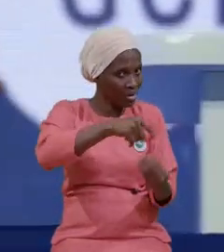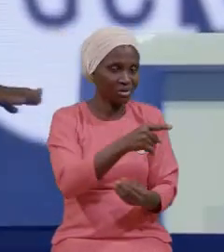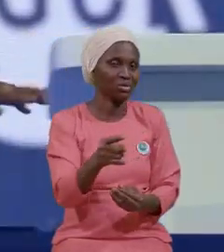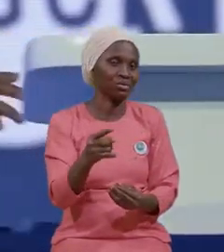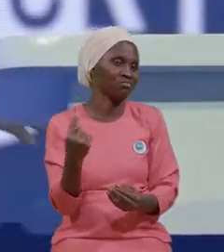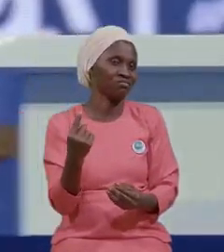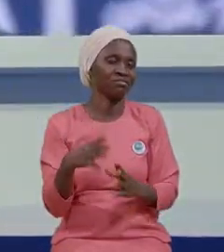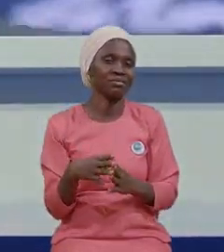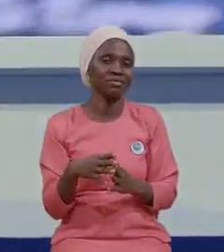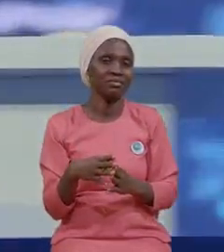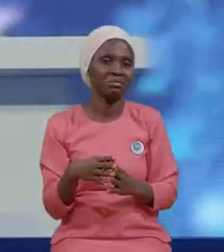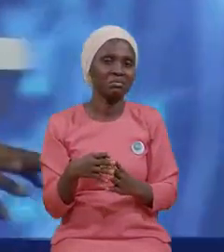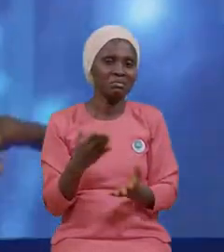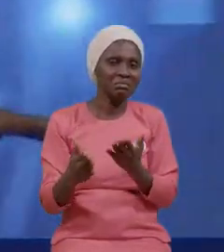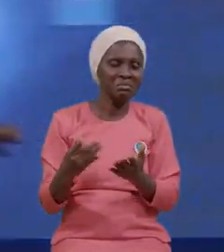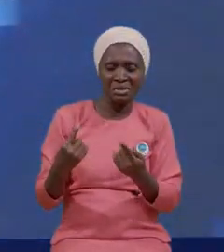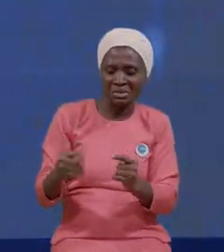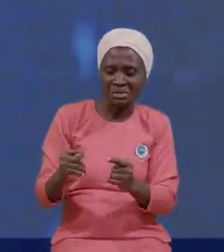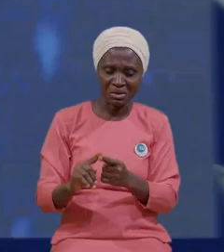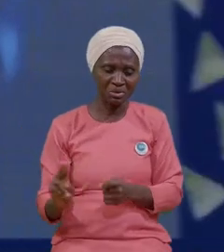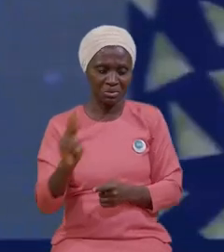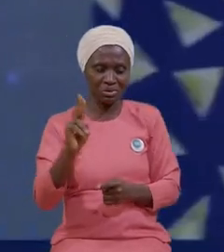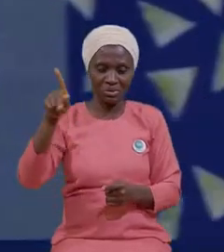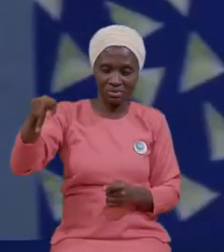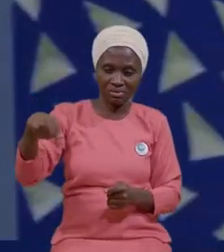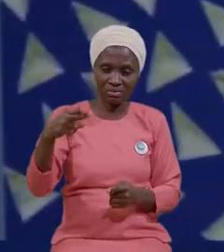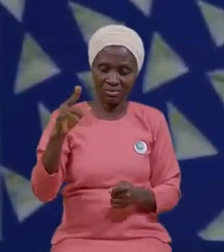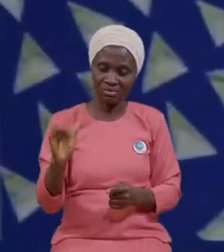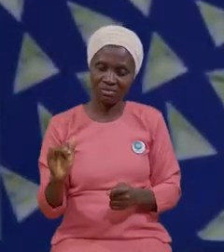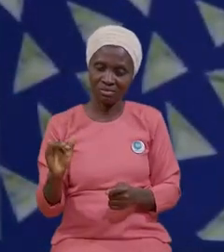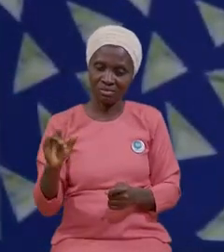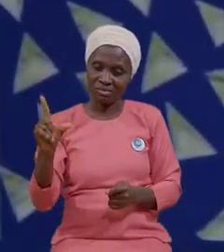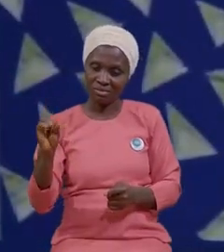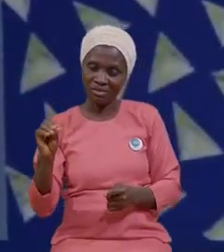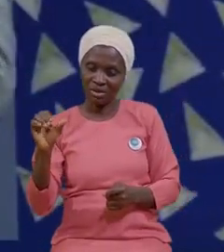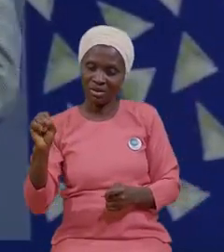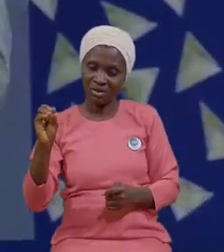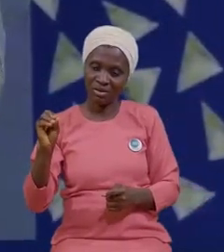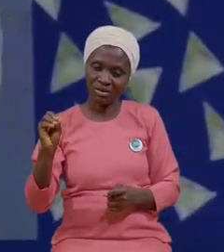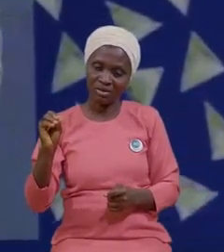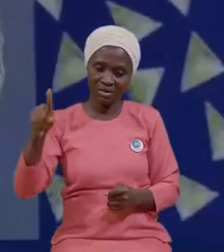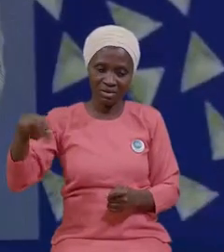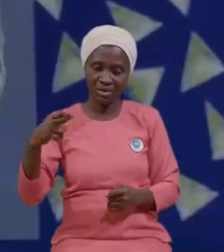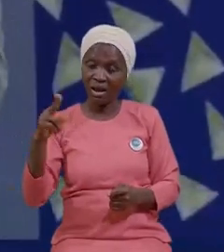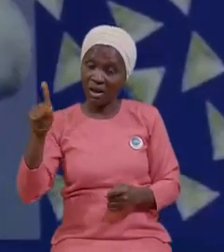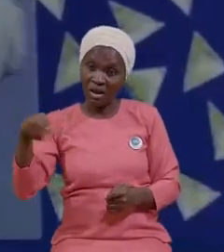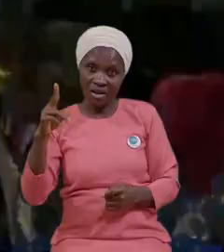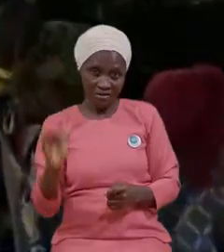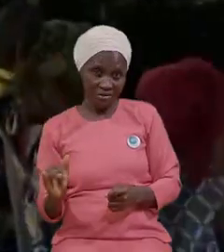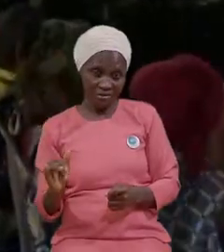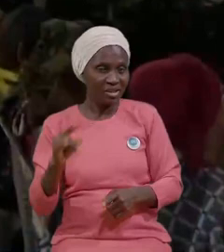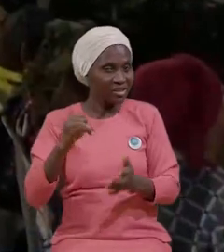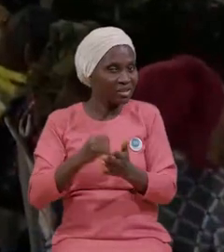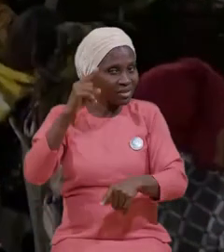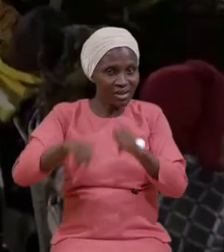We will try to use philosophy. And remember, philosophy doesn't work with God. We